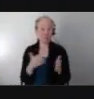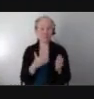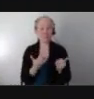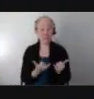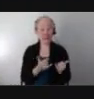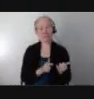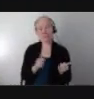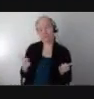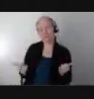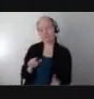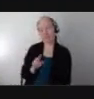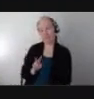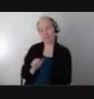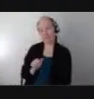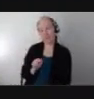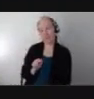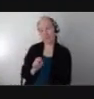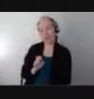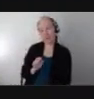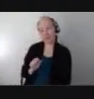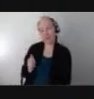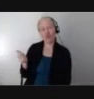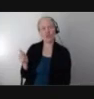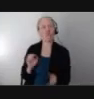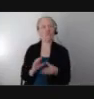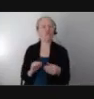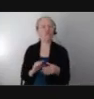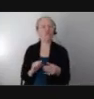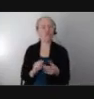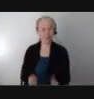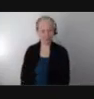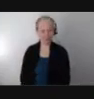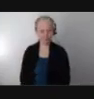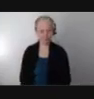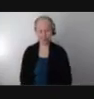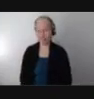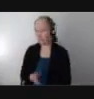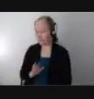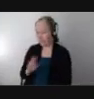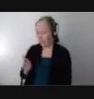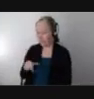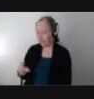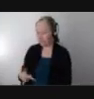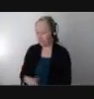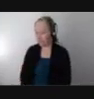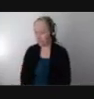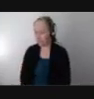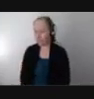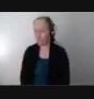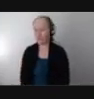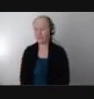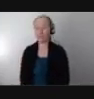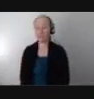let Vanessa make a few remarks of her own. Vanessa, are you ready?